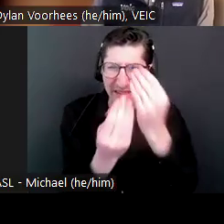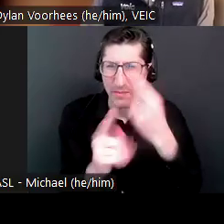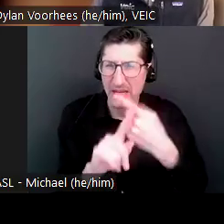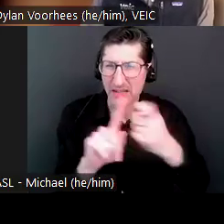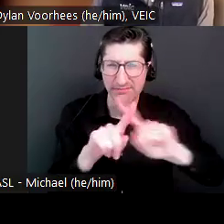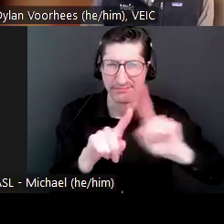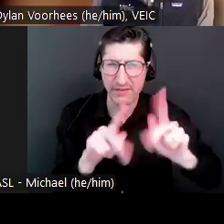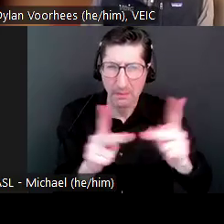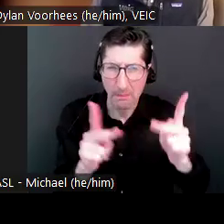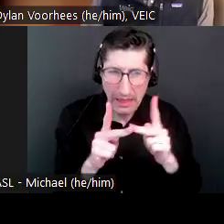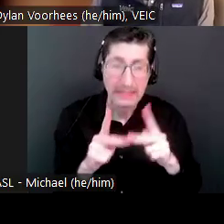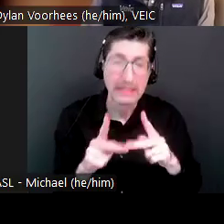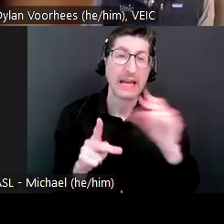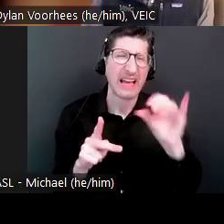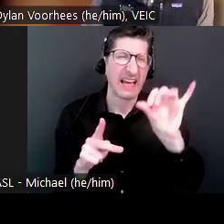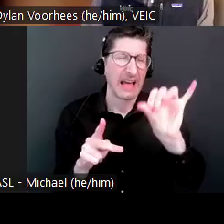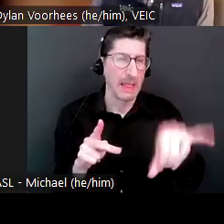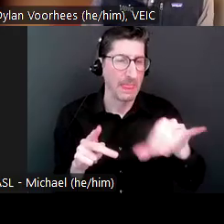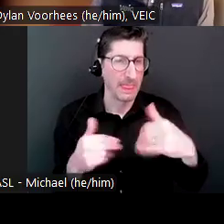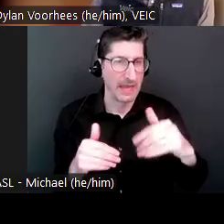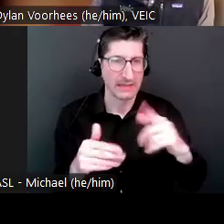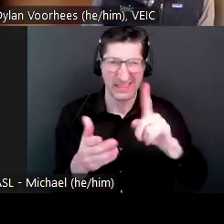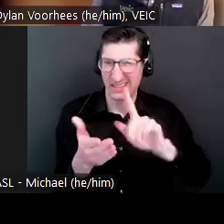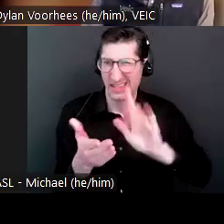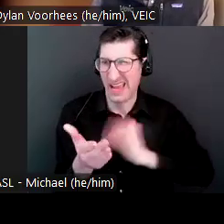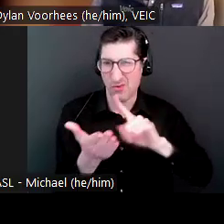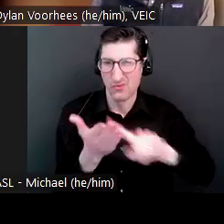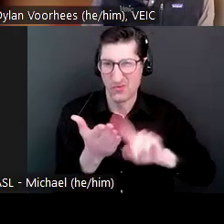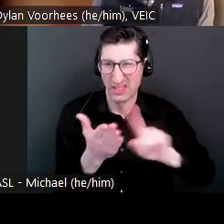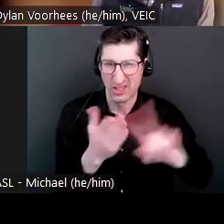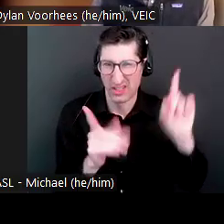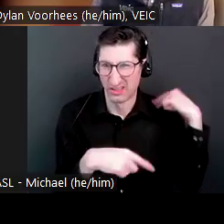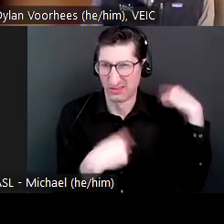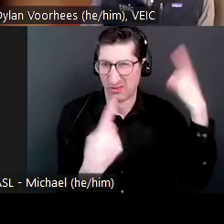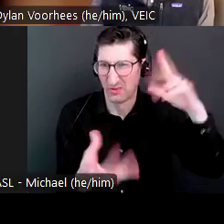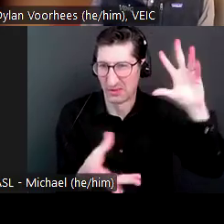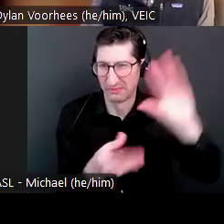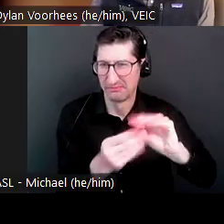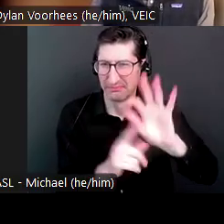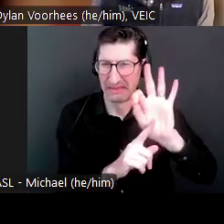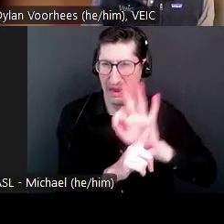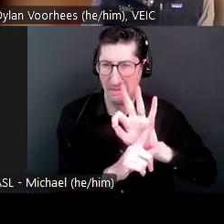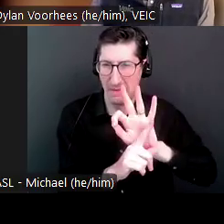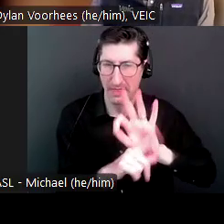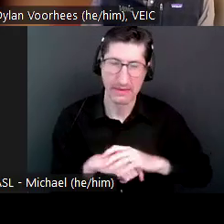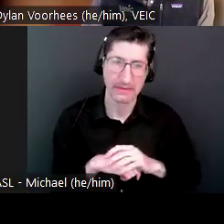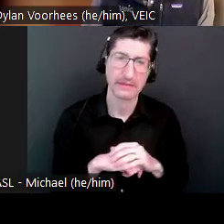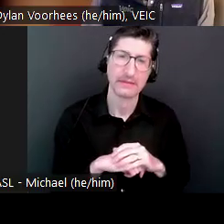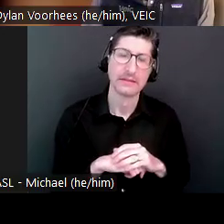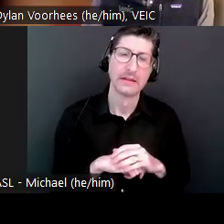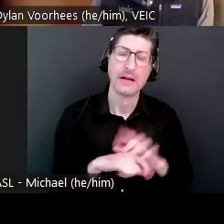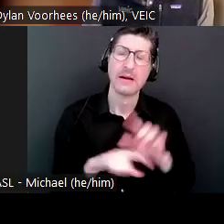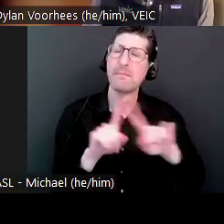of research and analysis conducted over a 9-month period. But what I really want to do is talk